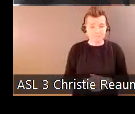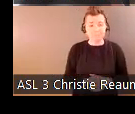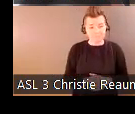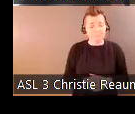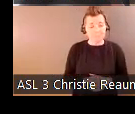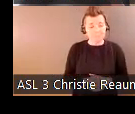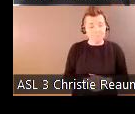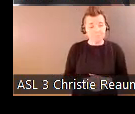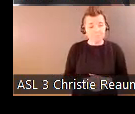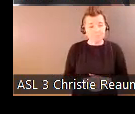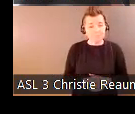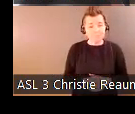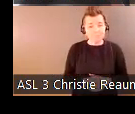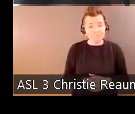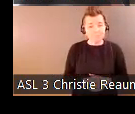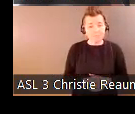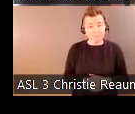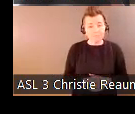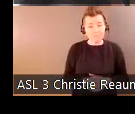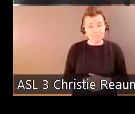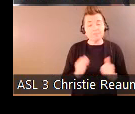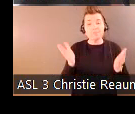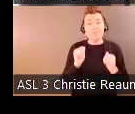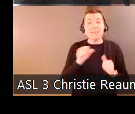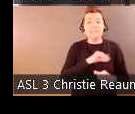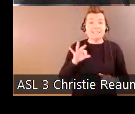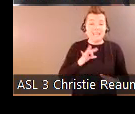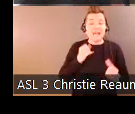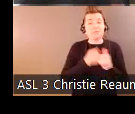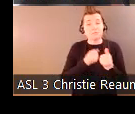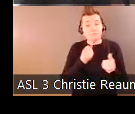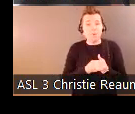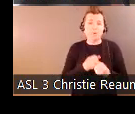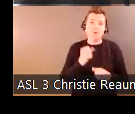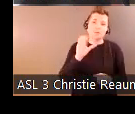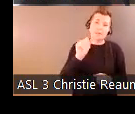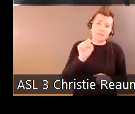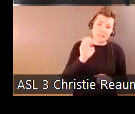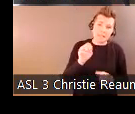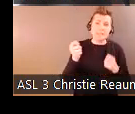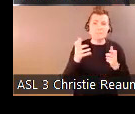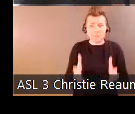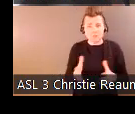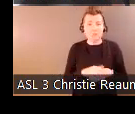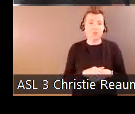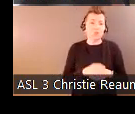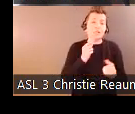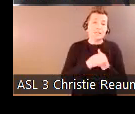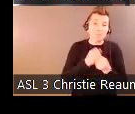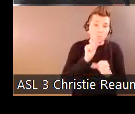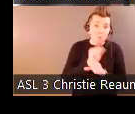Of course, the shelter is staffed with support, case managers and social workers in the daytime, and support